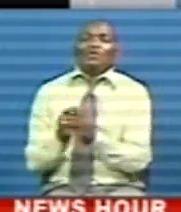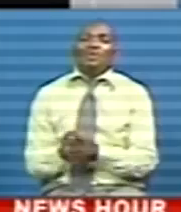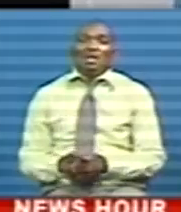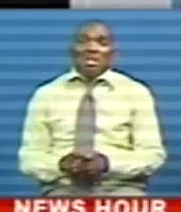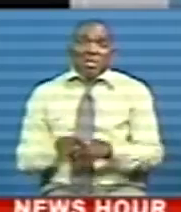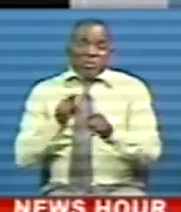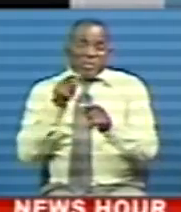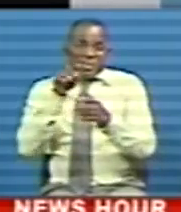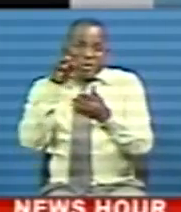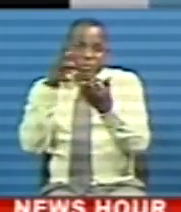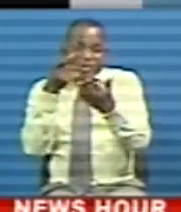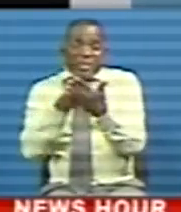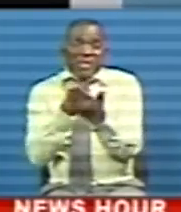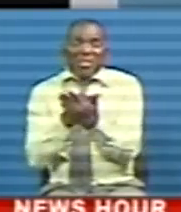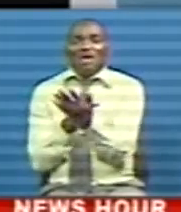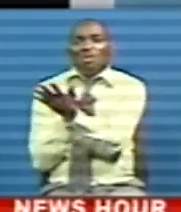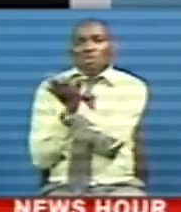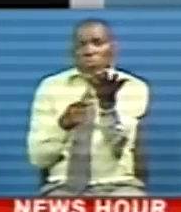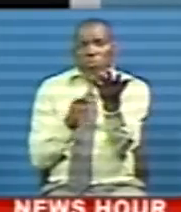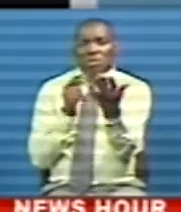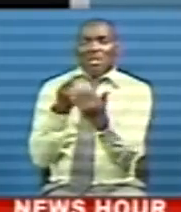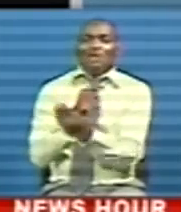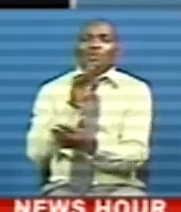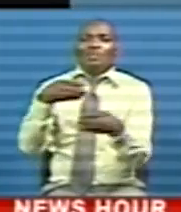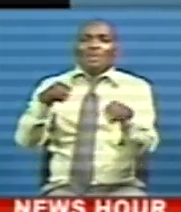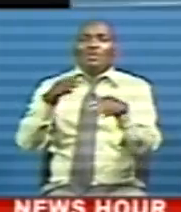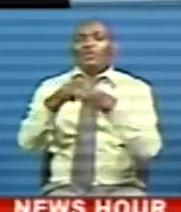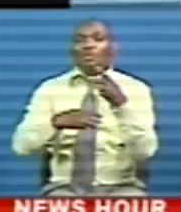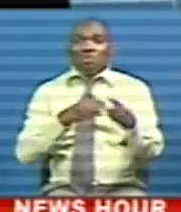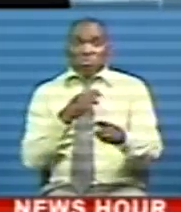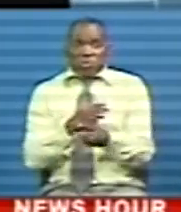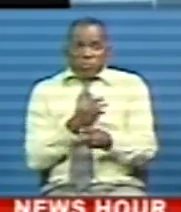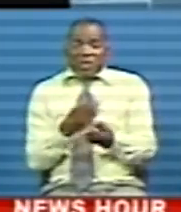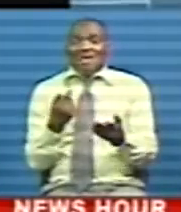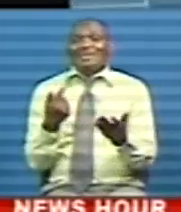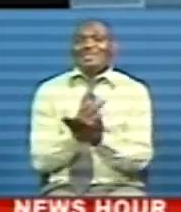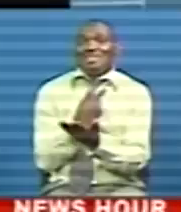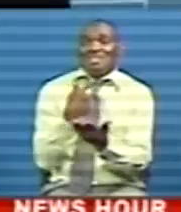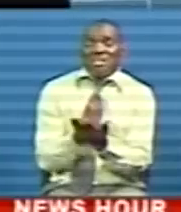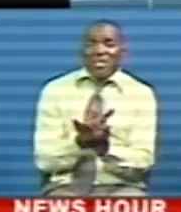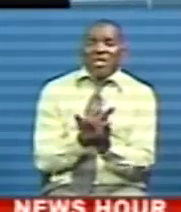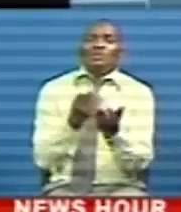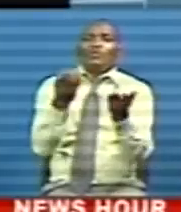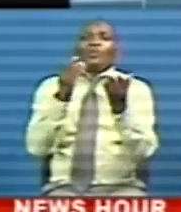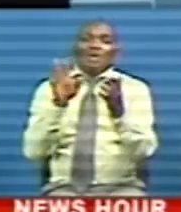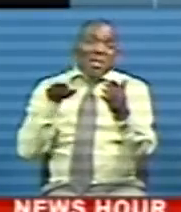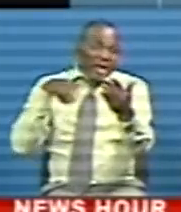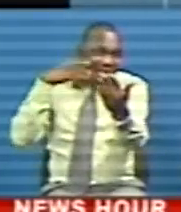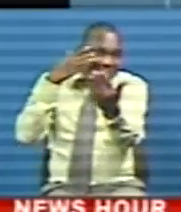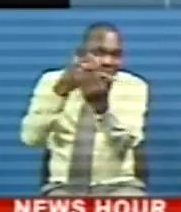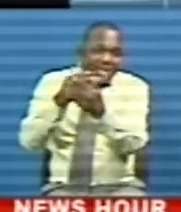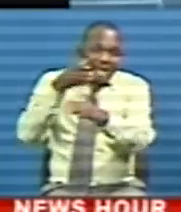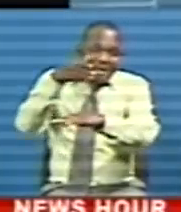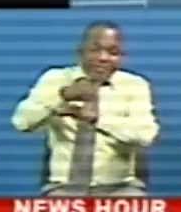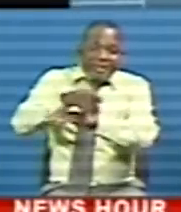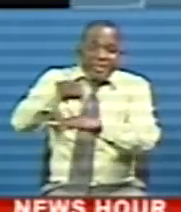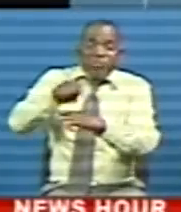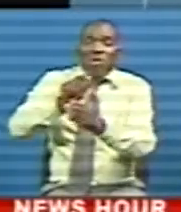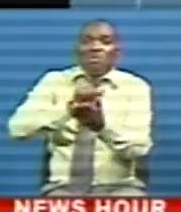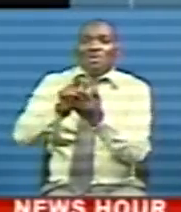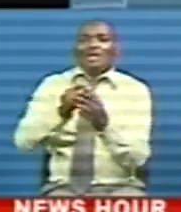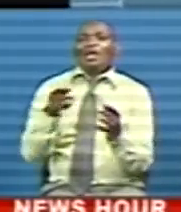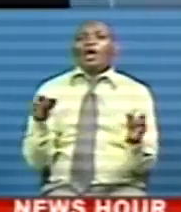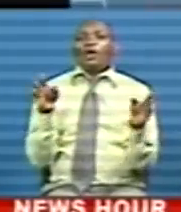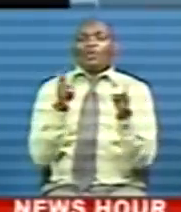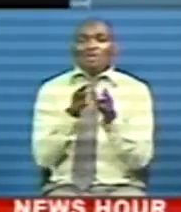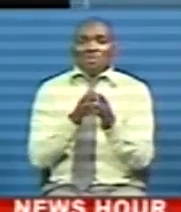And so this is what Ghana would be marketing to the world, and this is what Ghana will be seeking to achieve after this particular